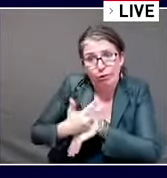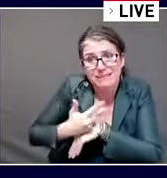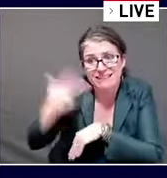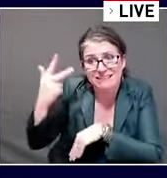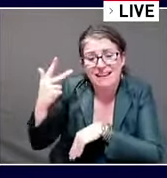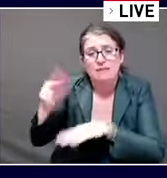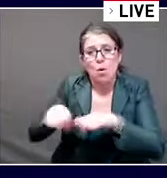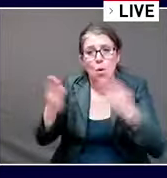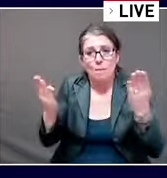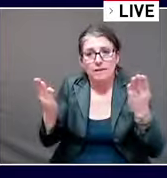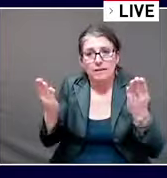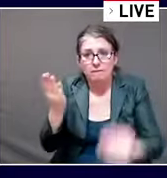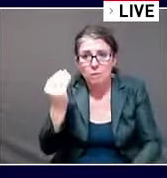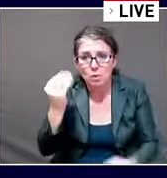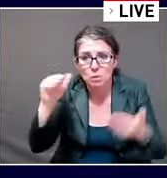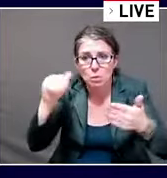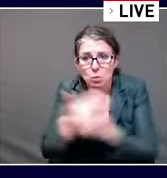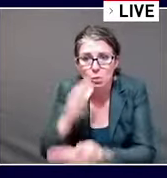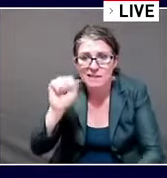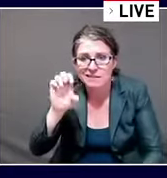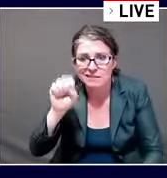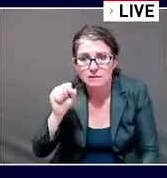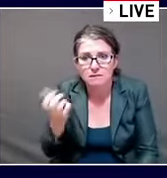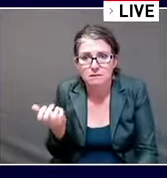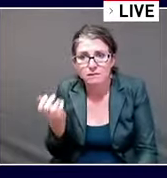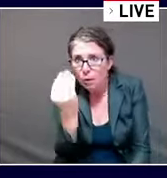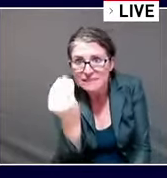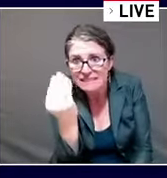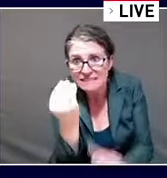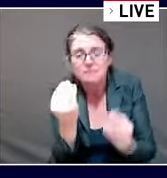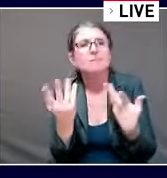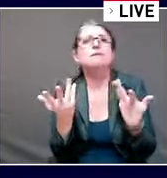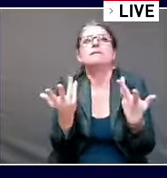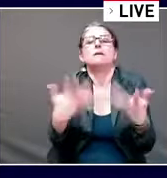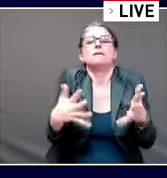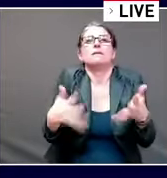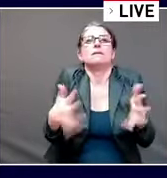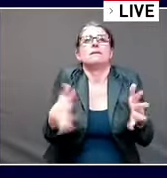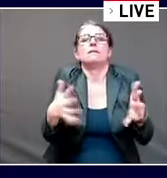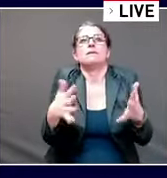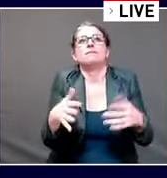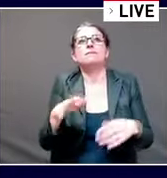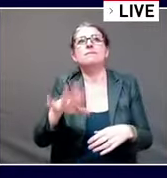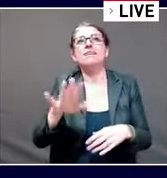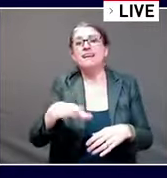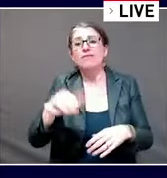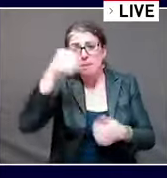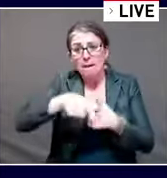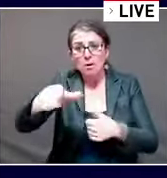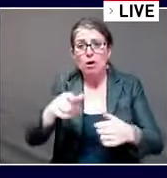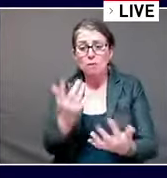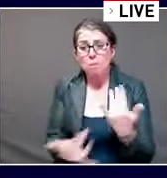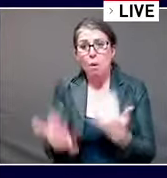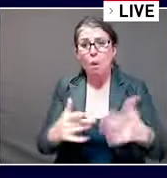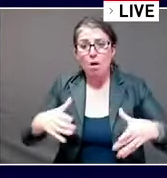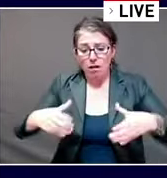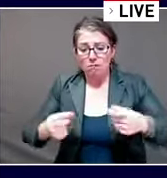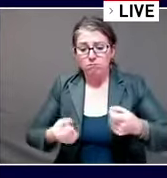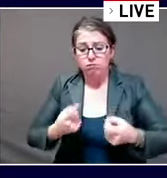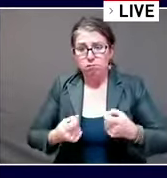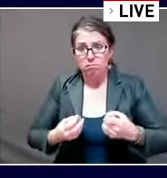you. I'm going to turn next to Amy Brown. Thanks, Dr. Shah. There's been evidence that at least